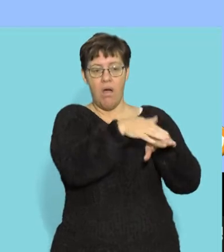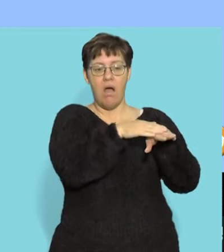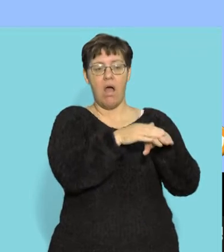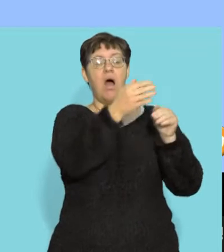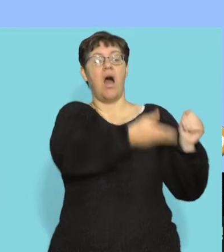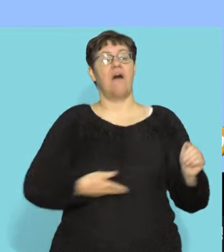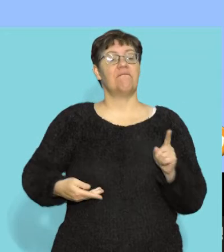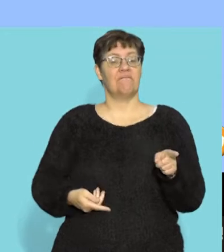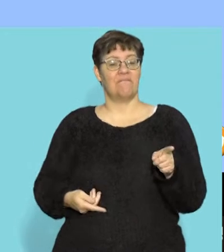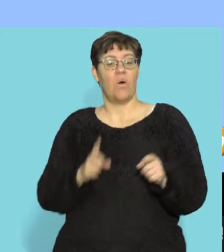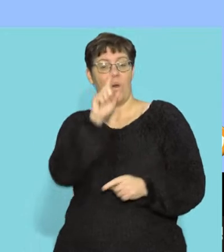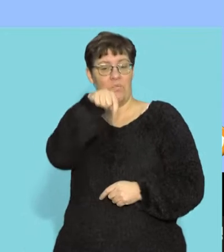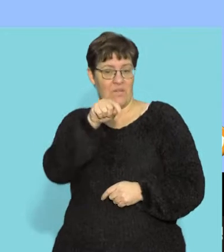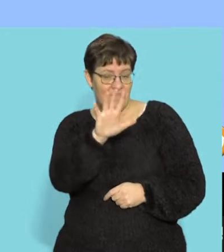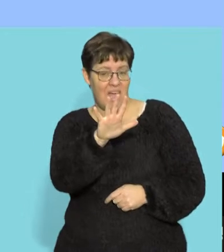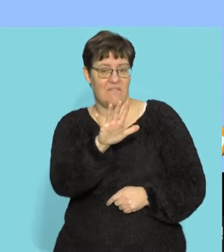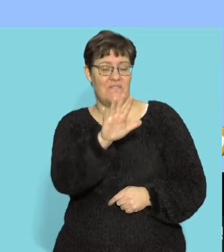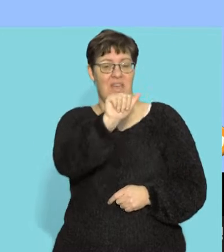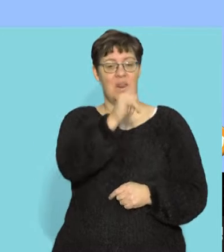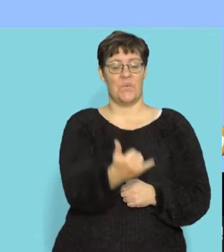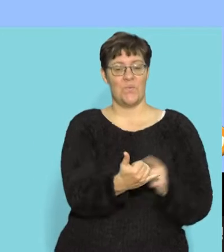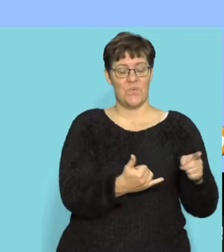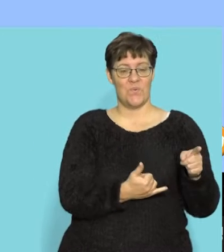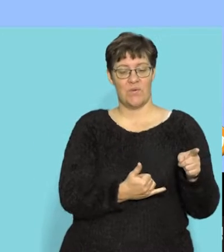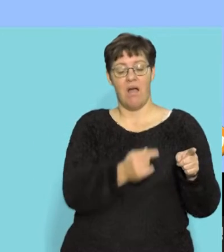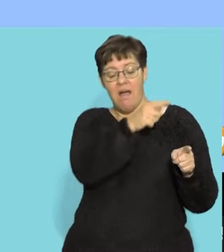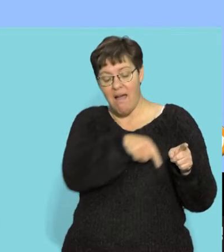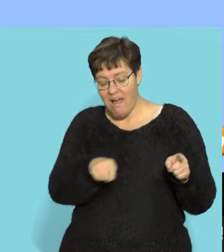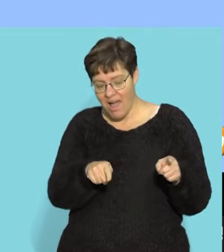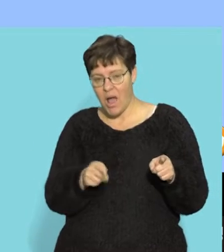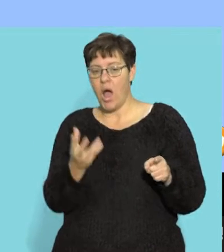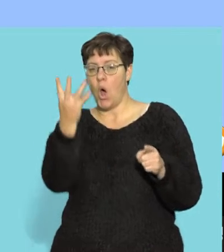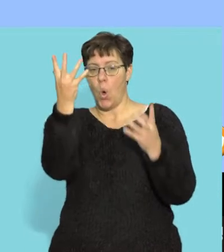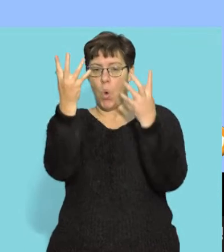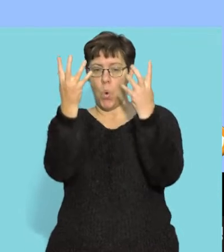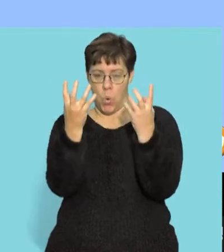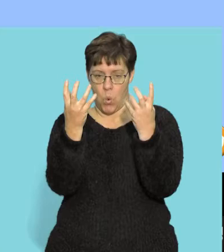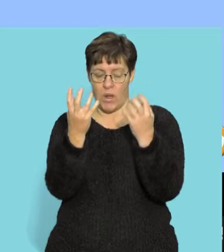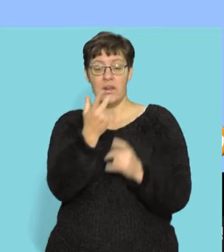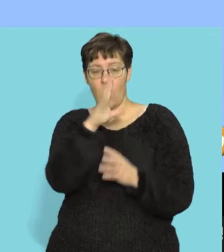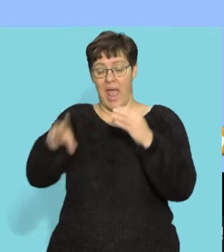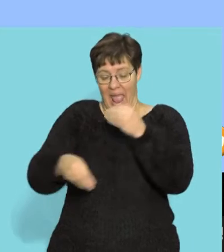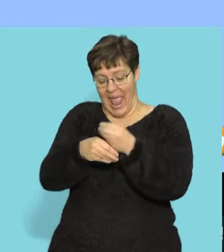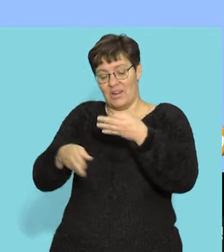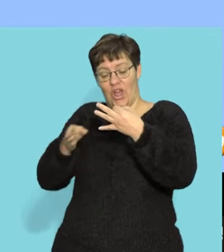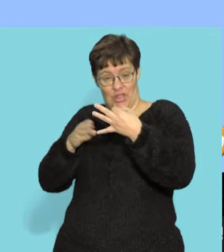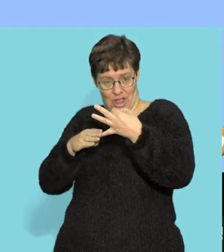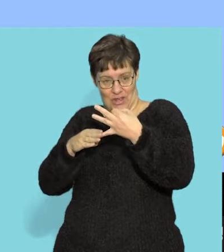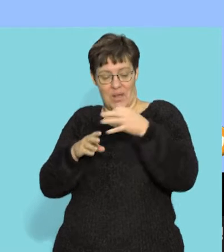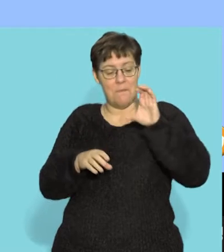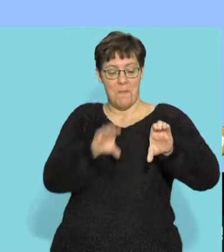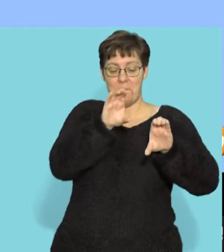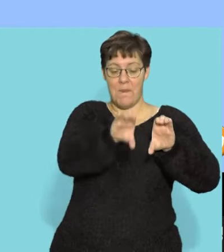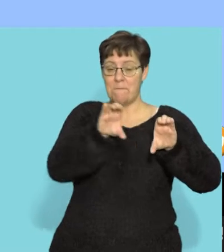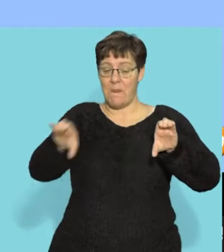from 3 amperes to 1.5 amperes. Now, what do? We'll add another light bulb which